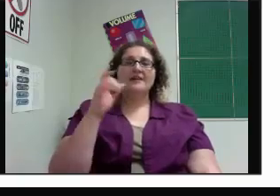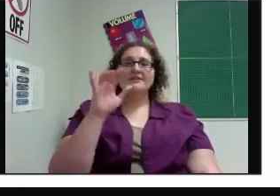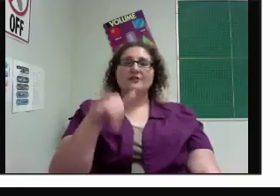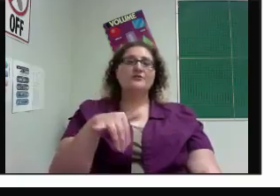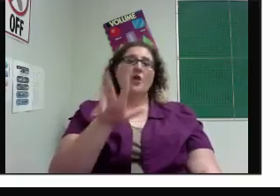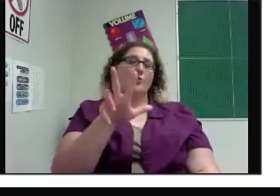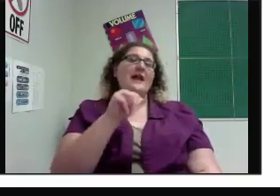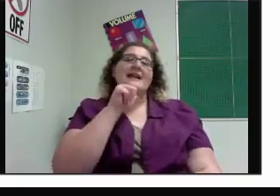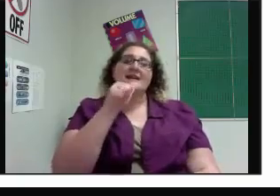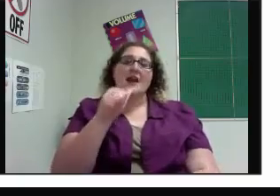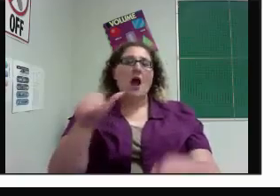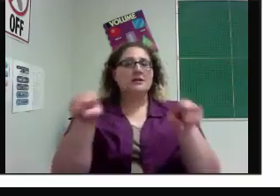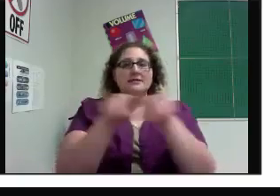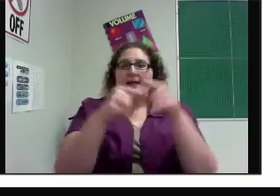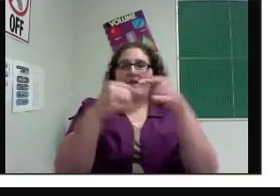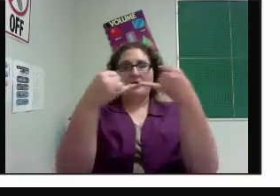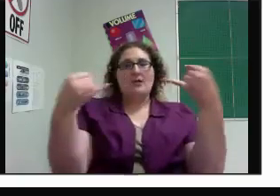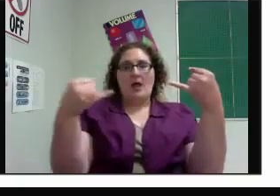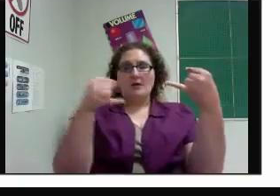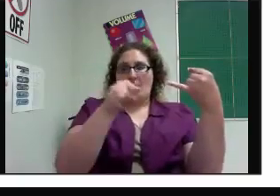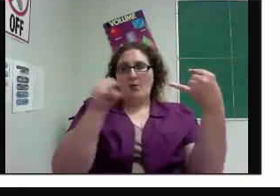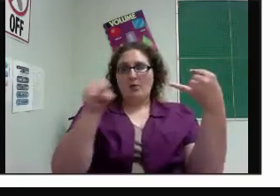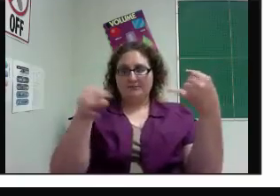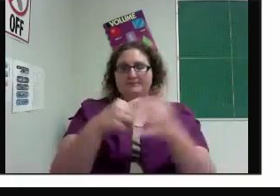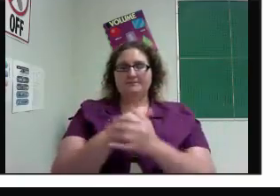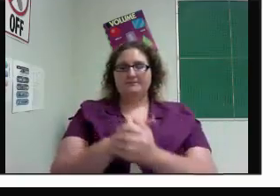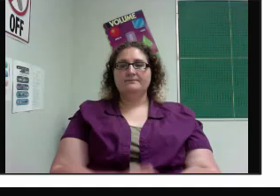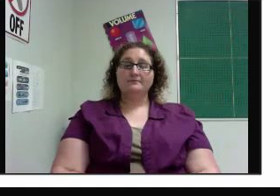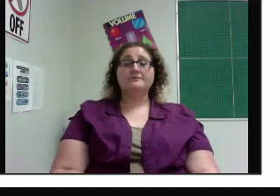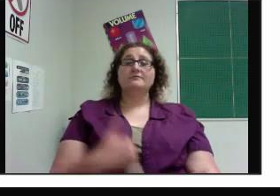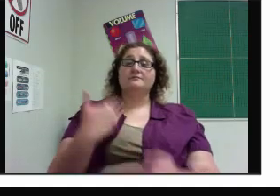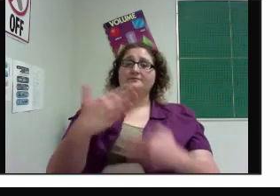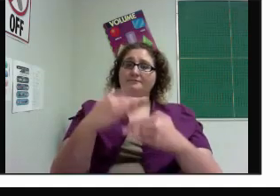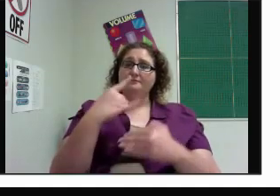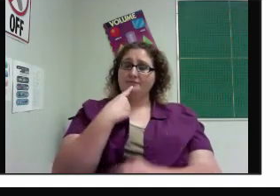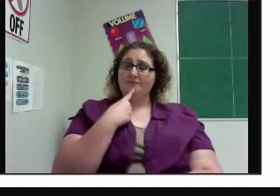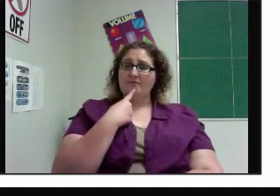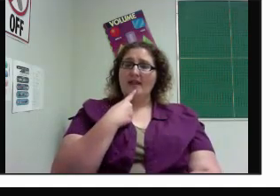because those are 3 non-collinear points. Okay.